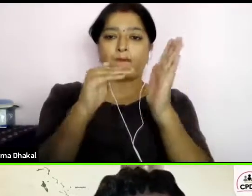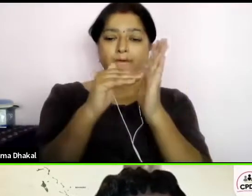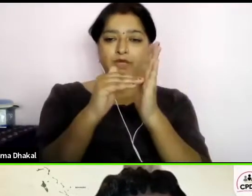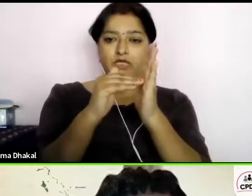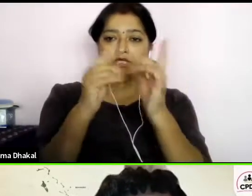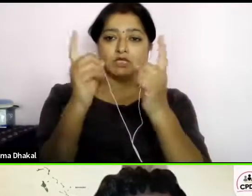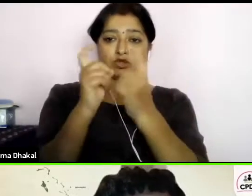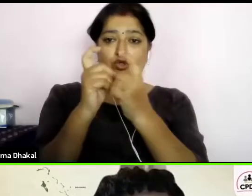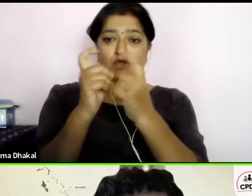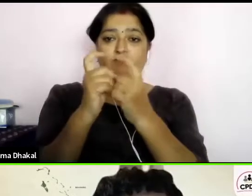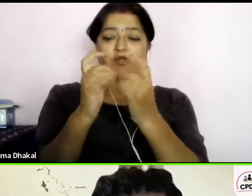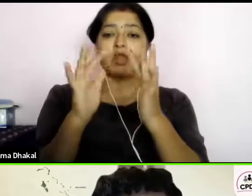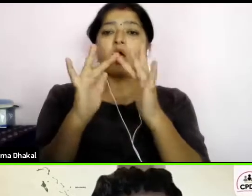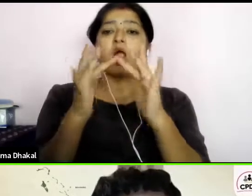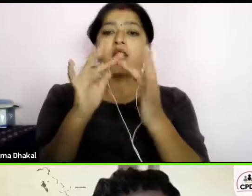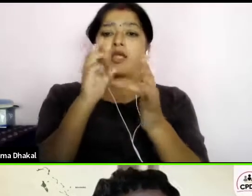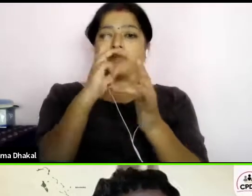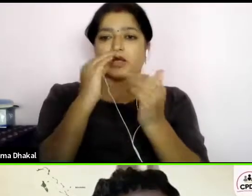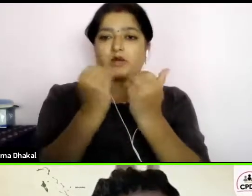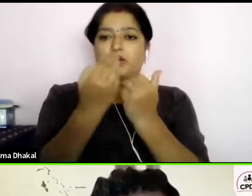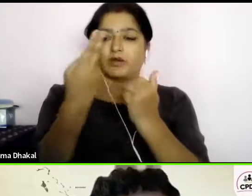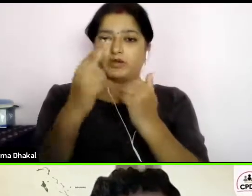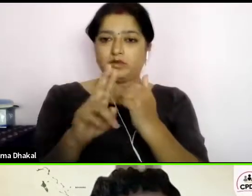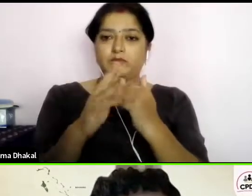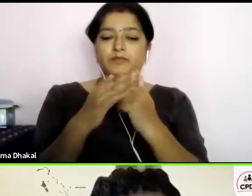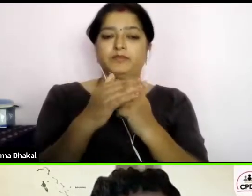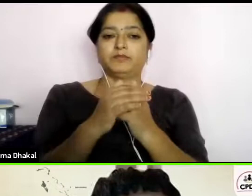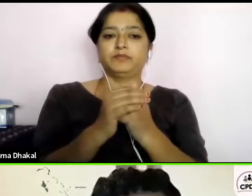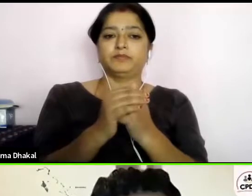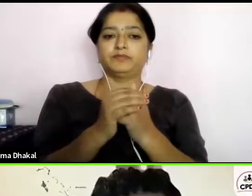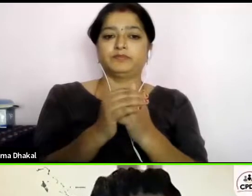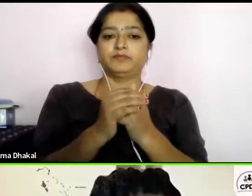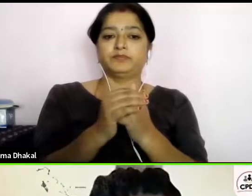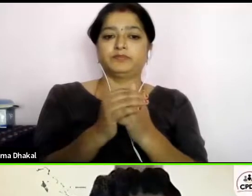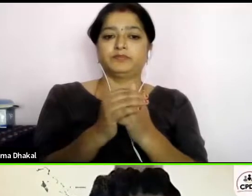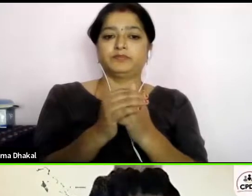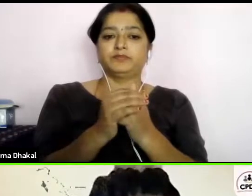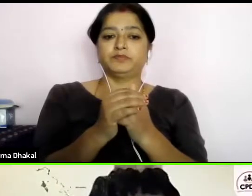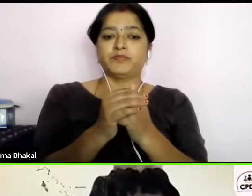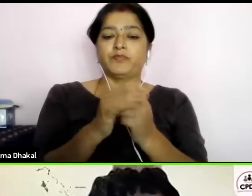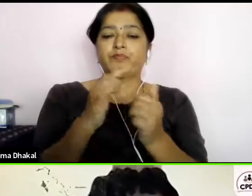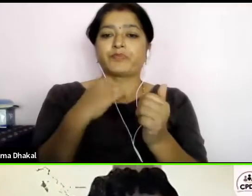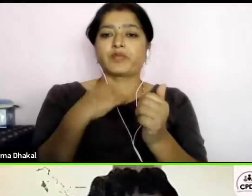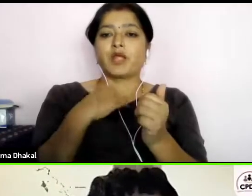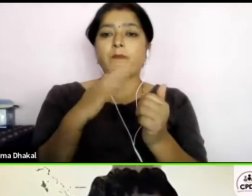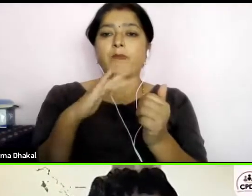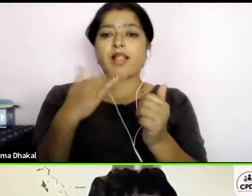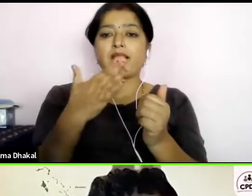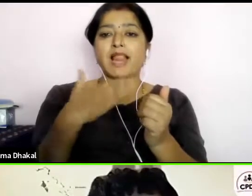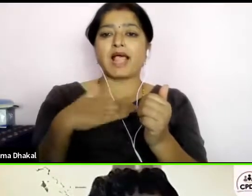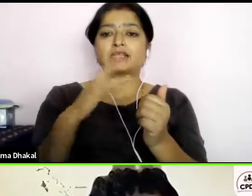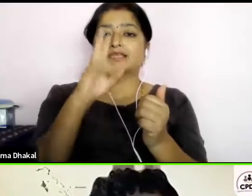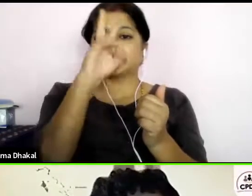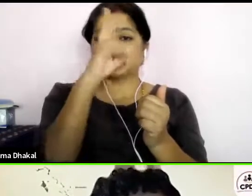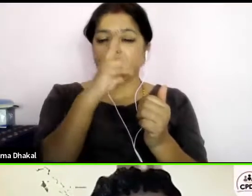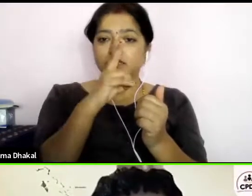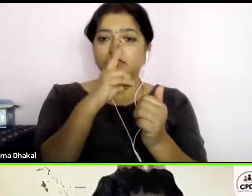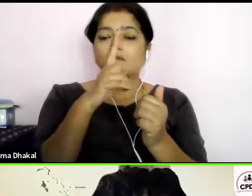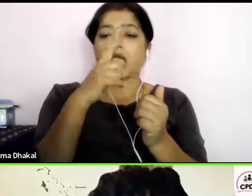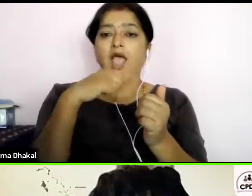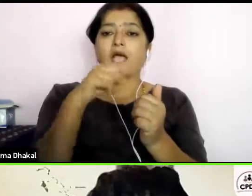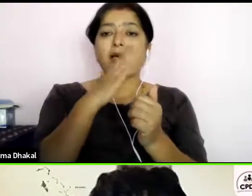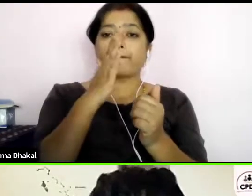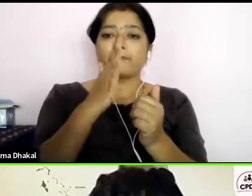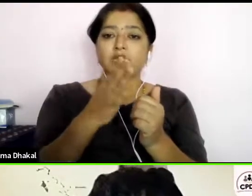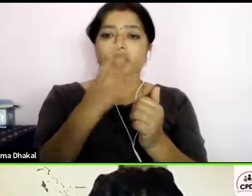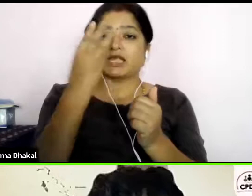ground and being able to lobby. So I do think while we found a strategic mitigation strategy, the impact